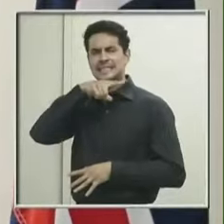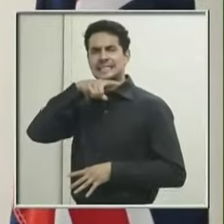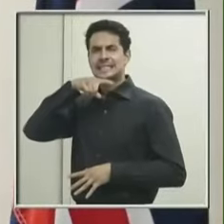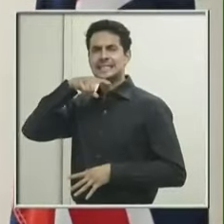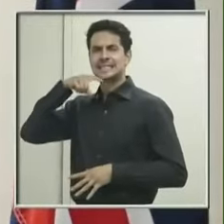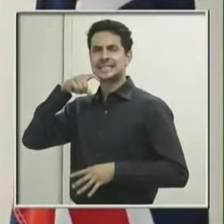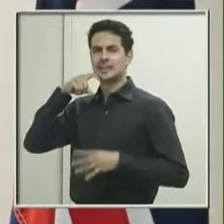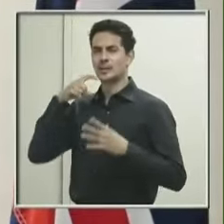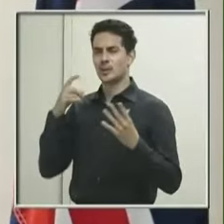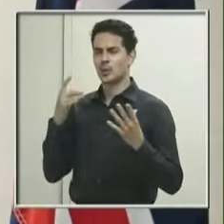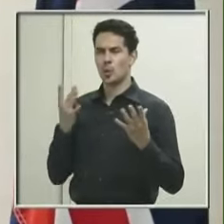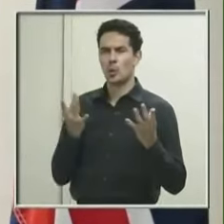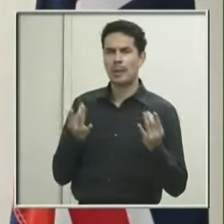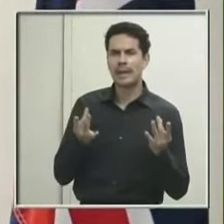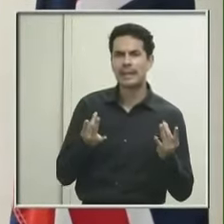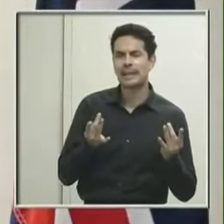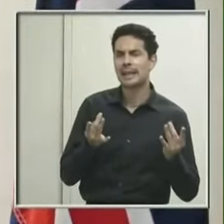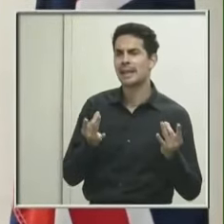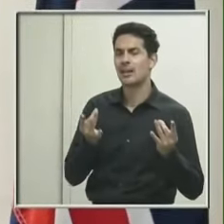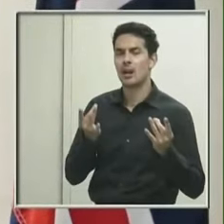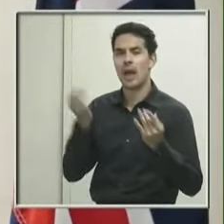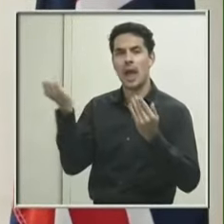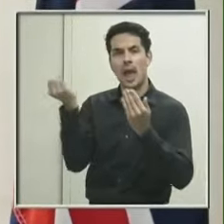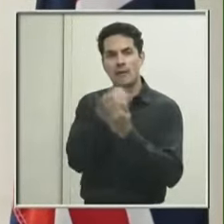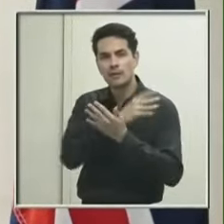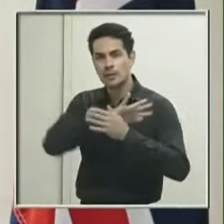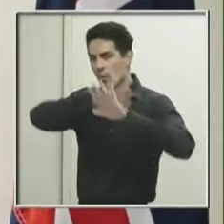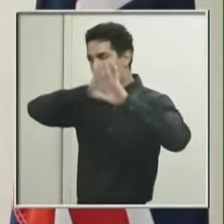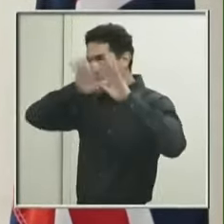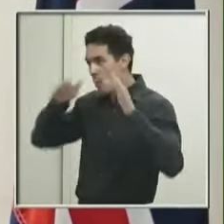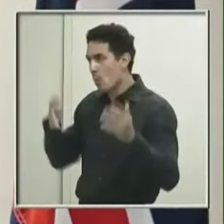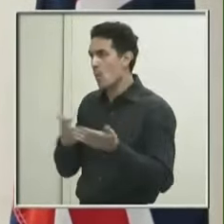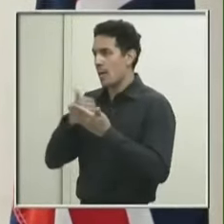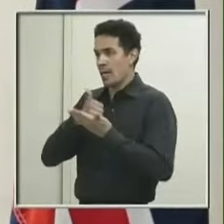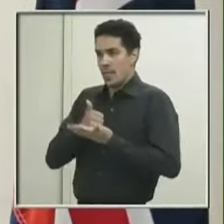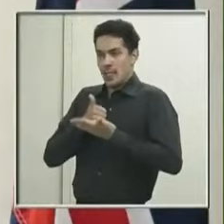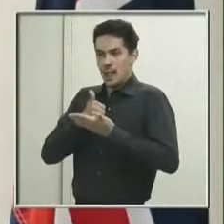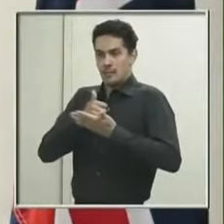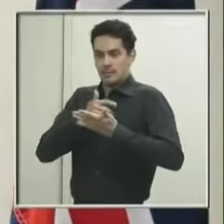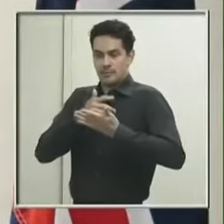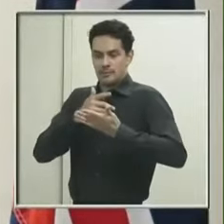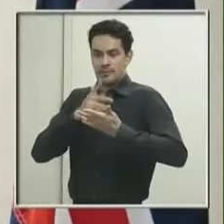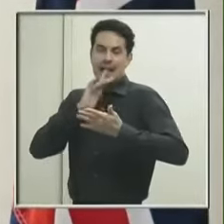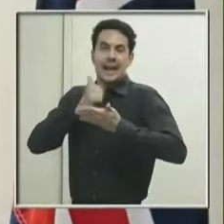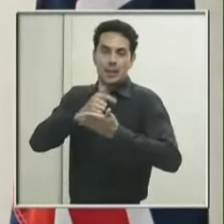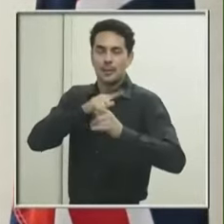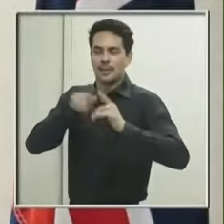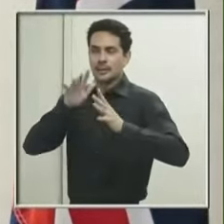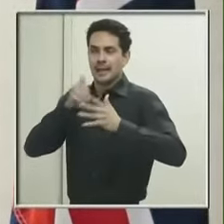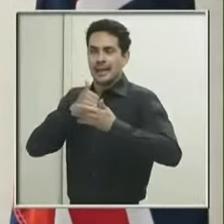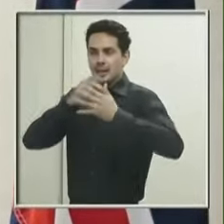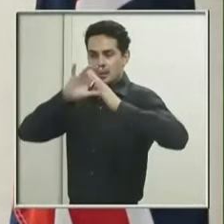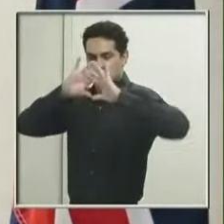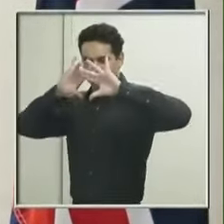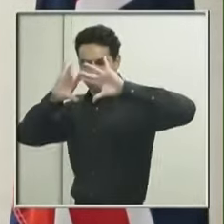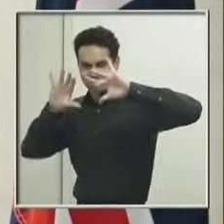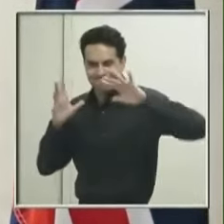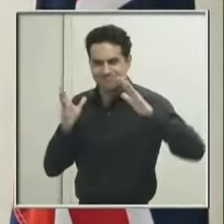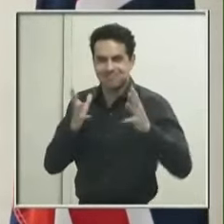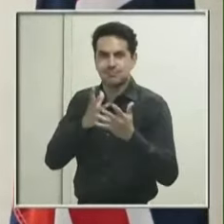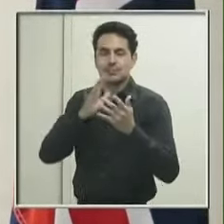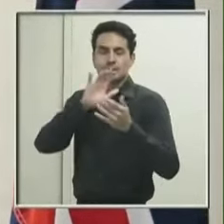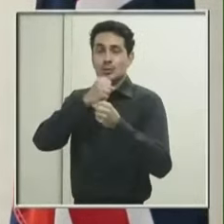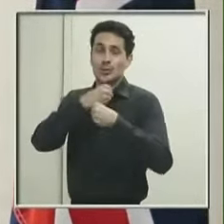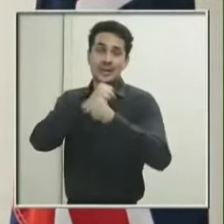humidity, how all of that came together. And I know this sounds perhaps trite, but the